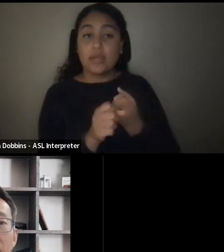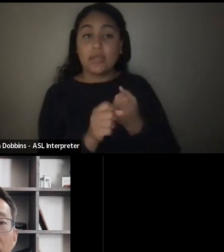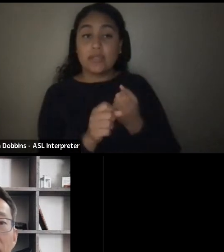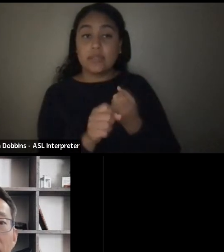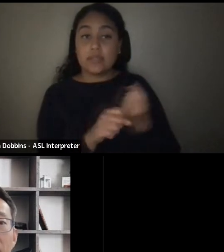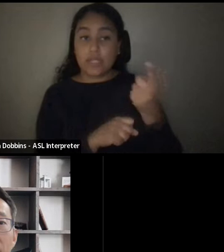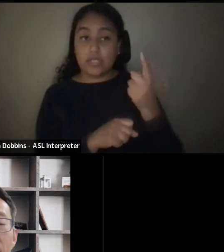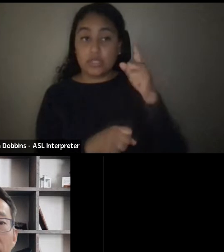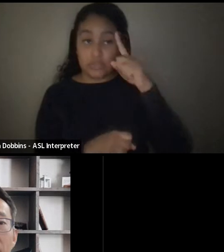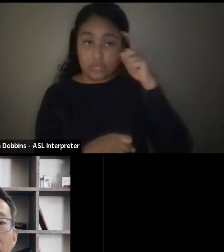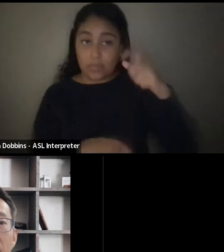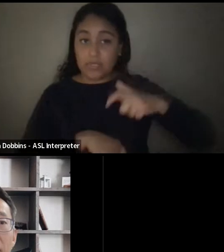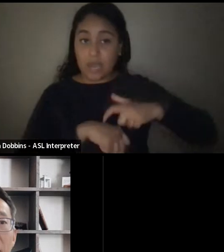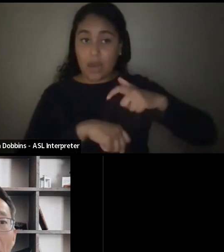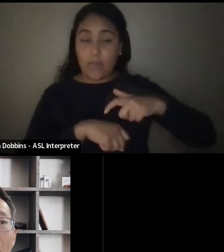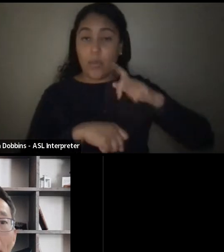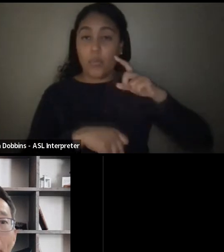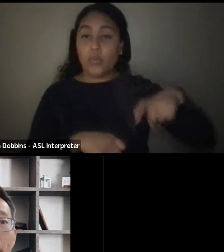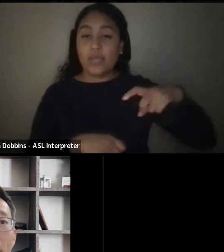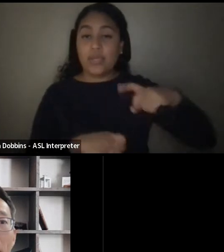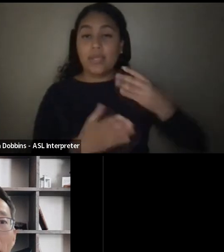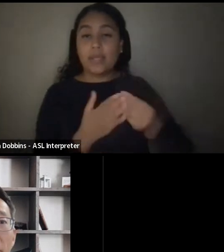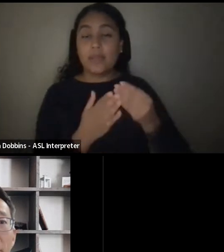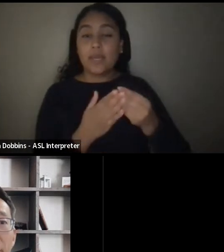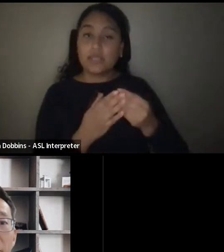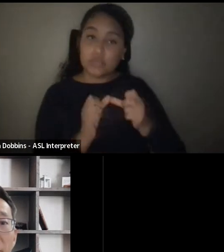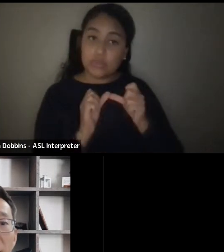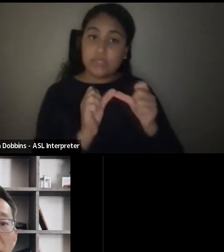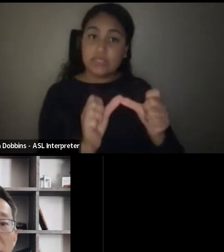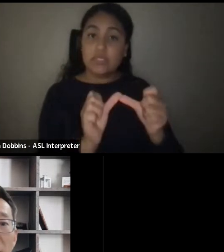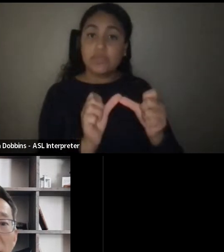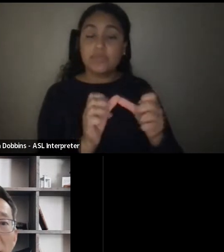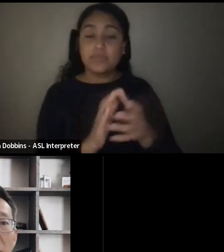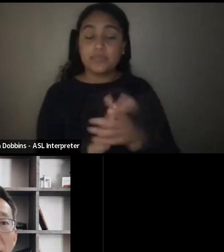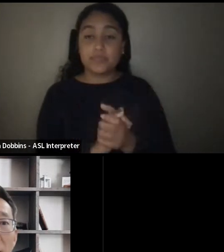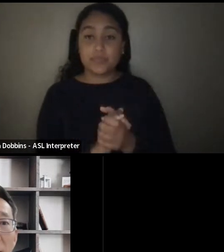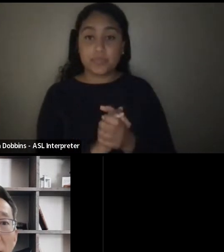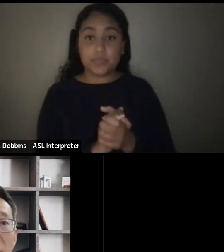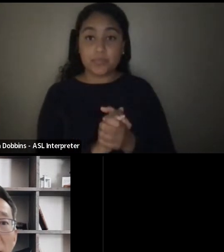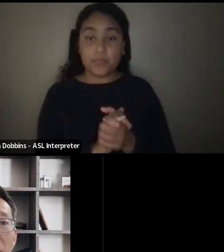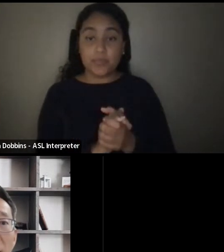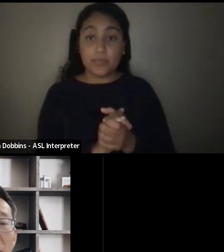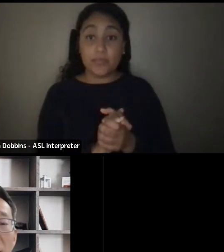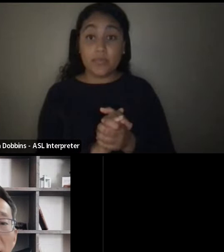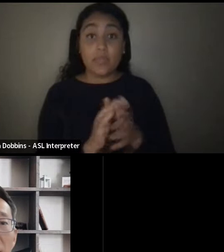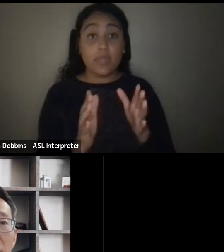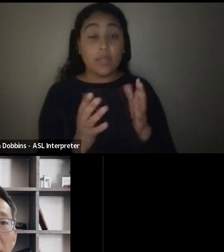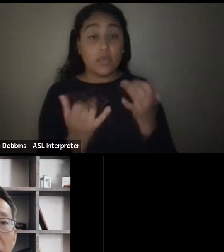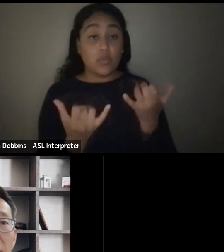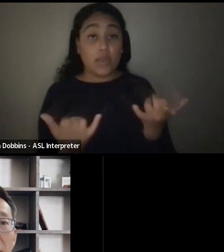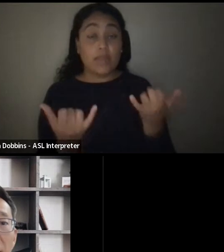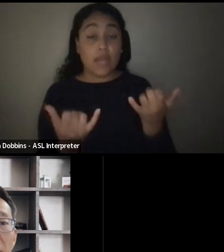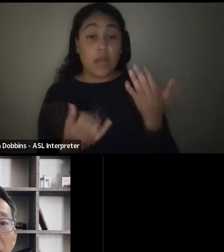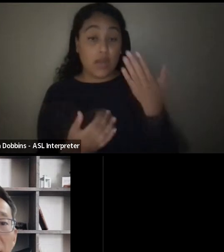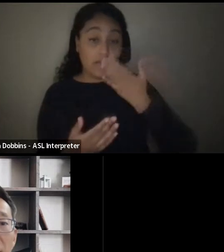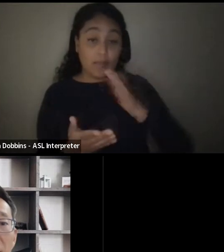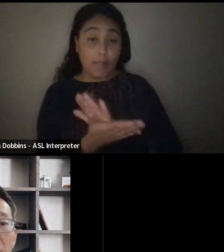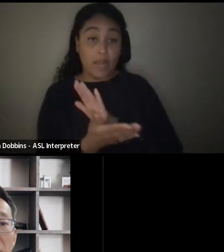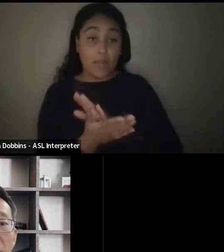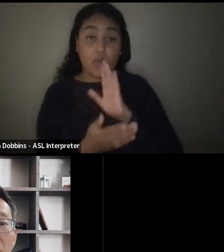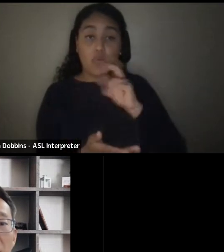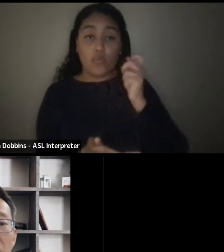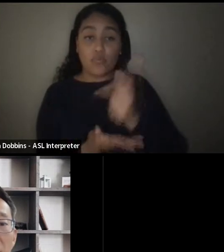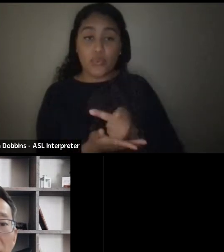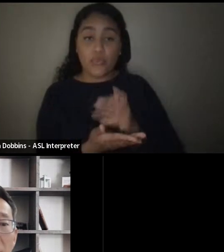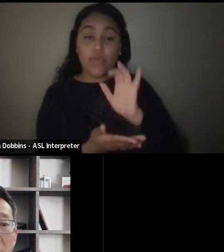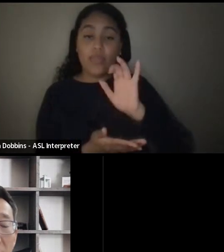will need the cash to move forward. So the item tonight in front of you is to approve